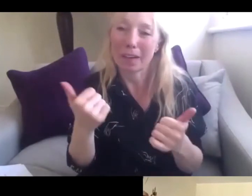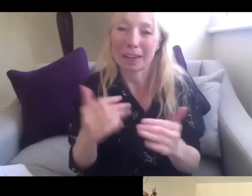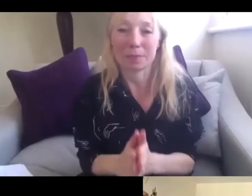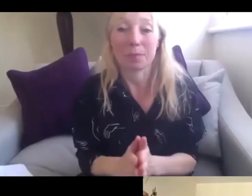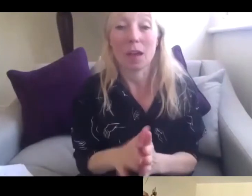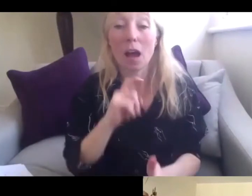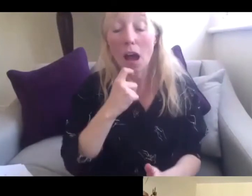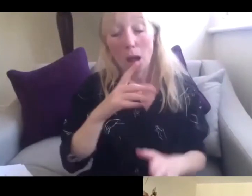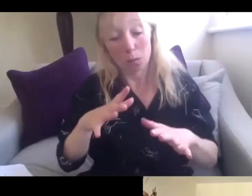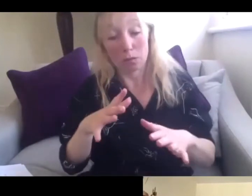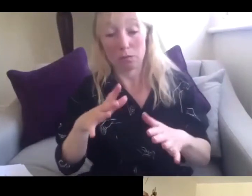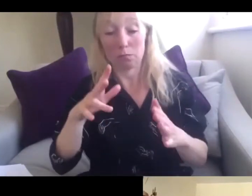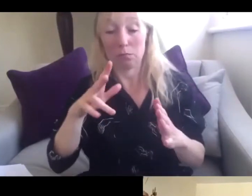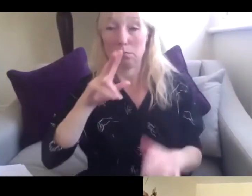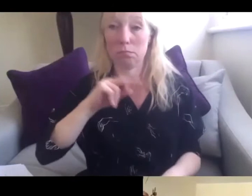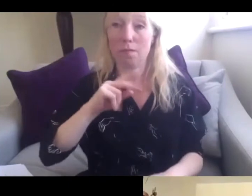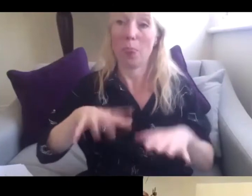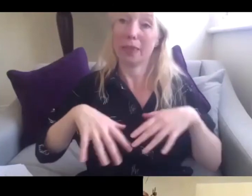from the beginning of the piece.